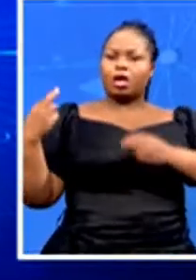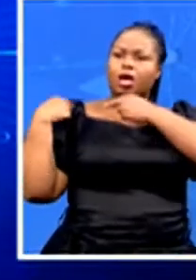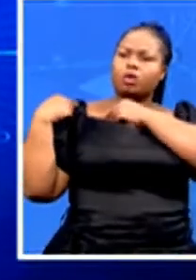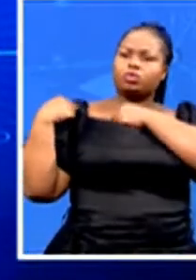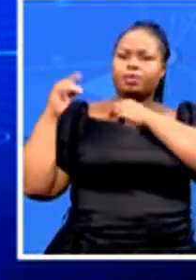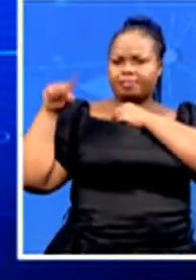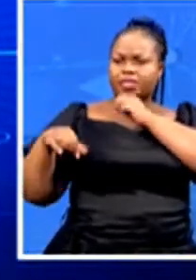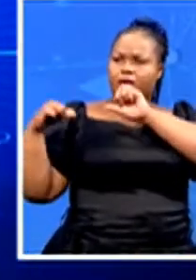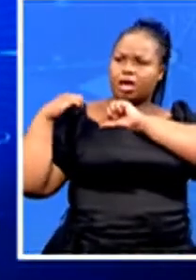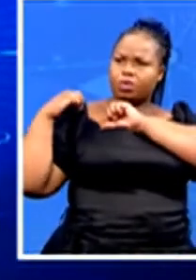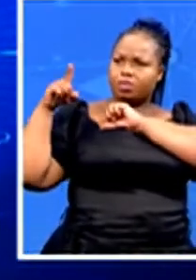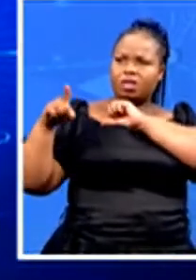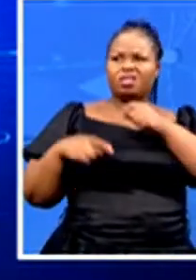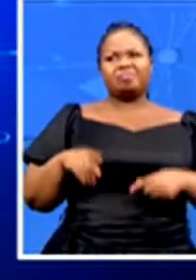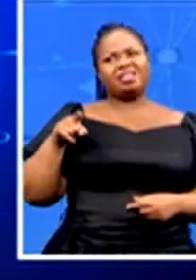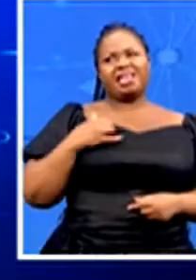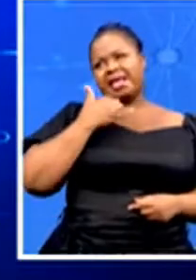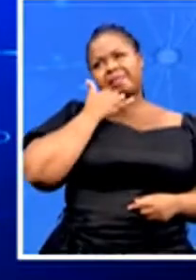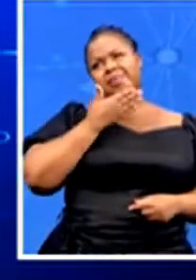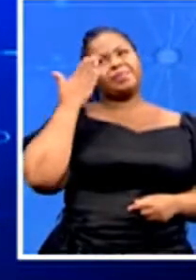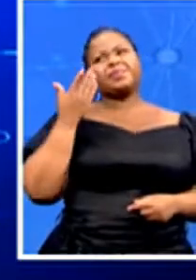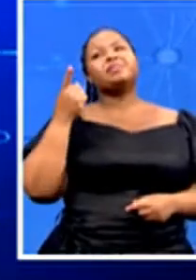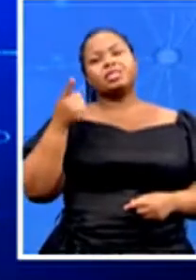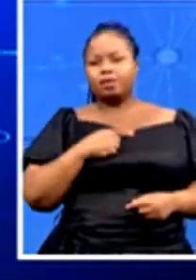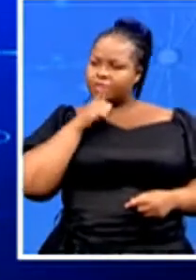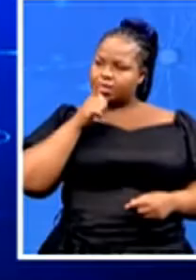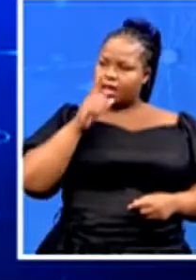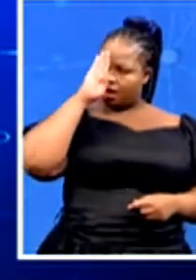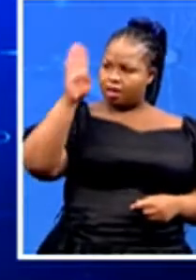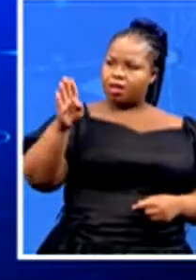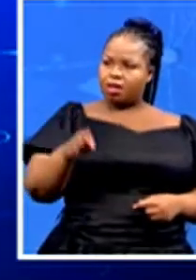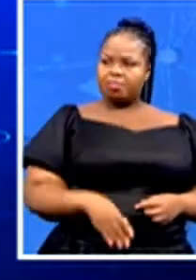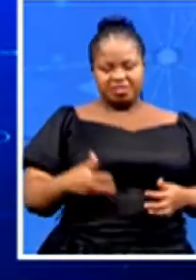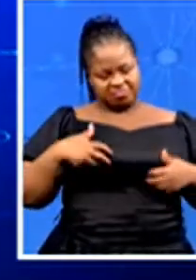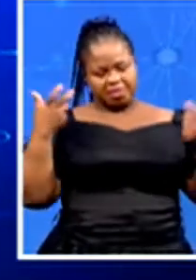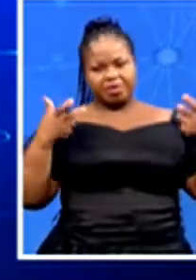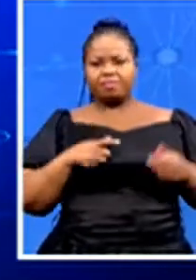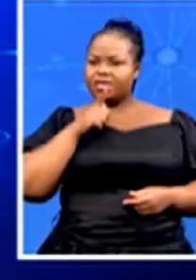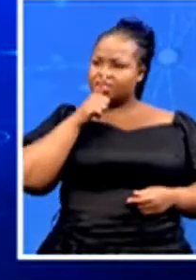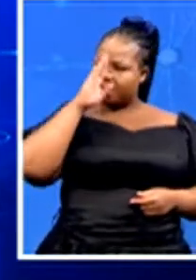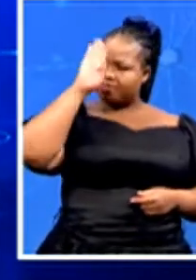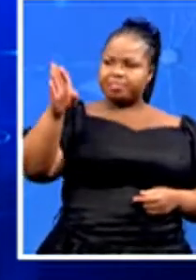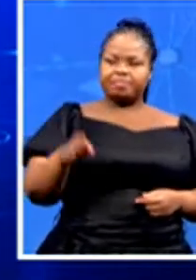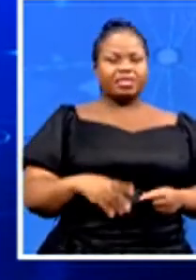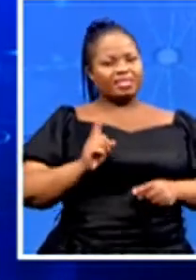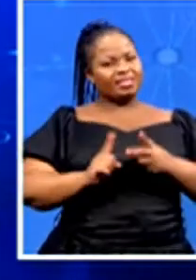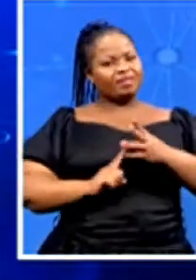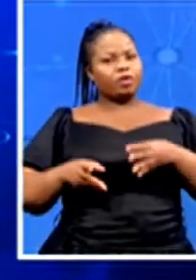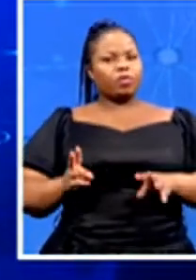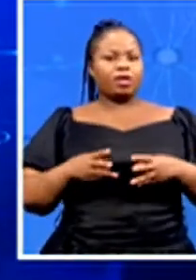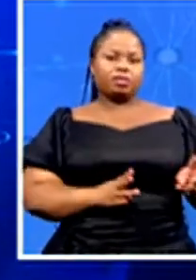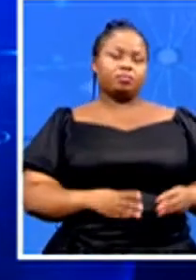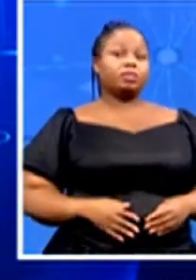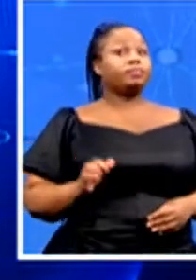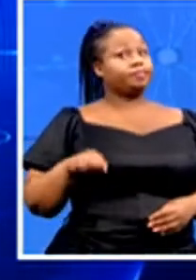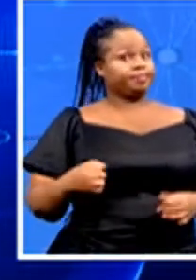you. I reserve the right to be disgruntled in any form and shape. So yes, there are still challenges, but as a